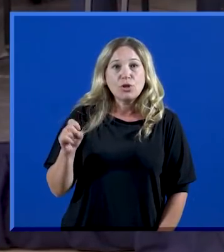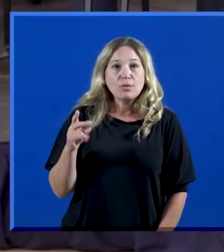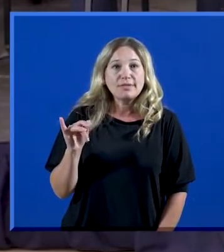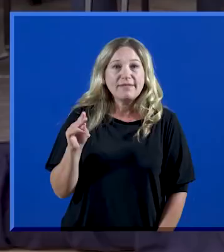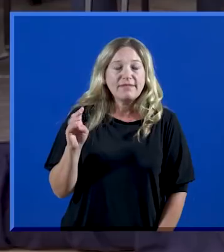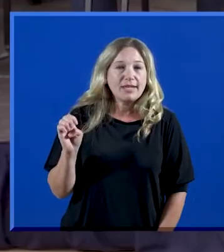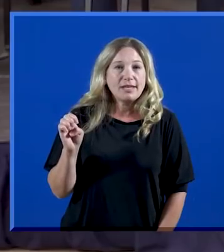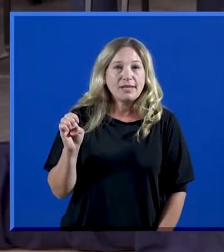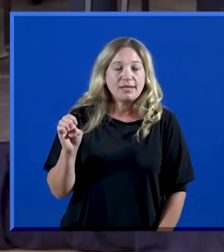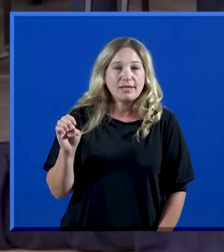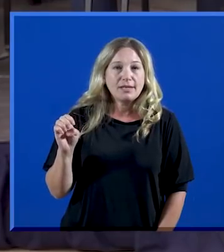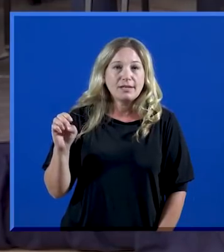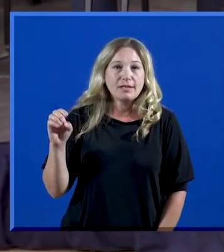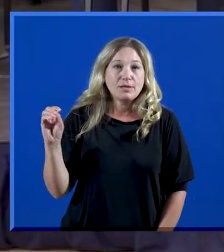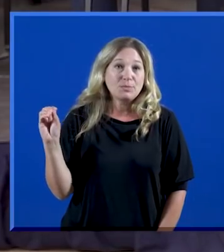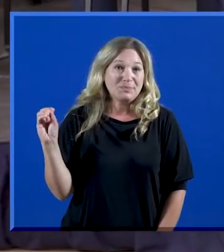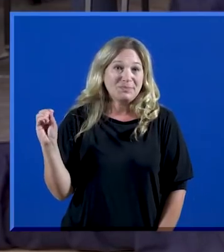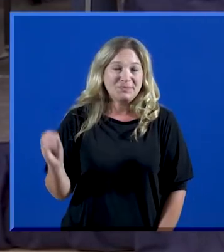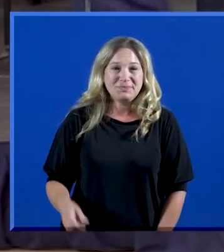Josephine Achobenici,